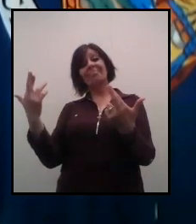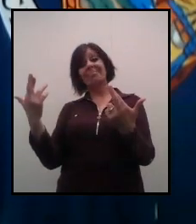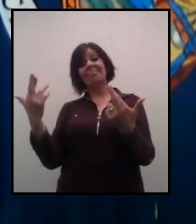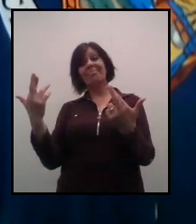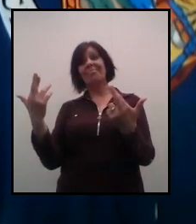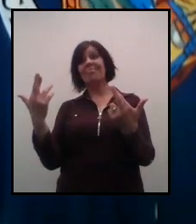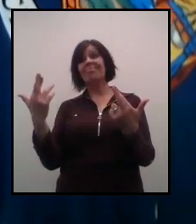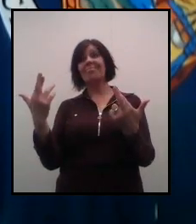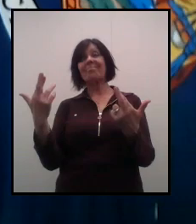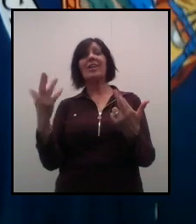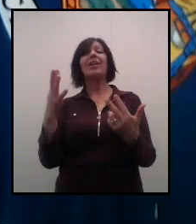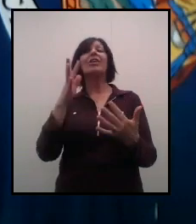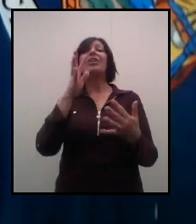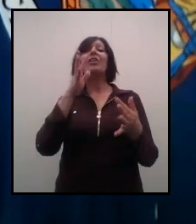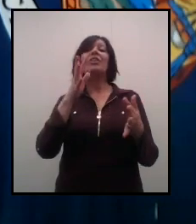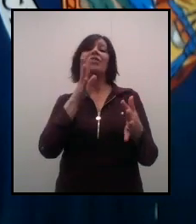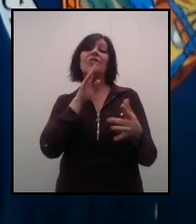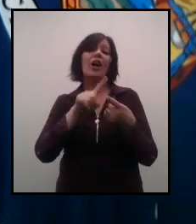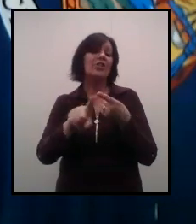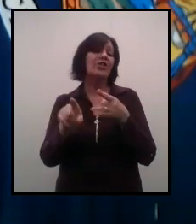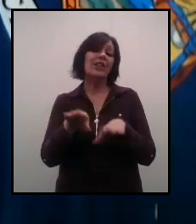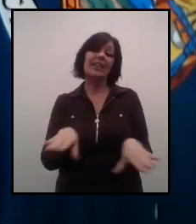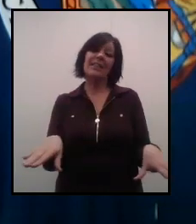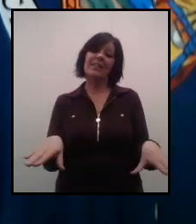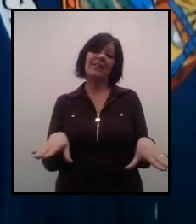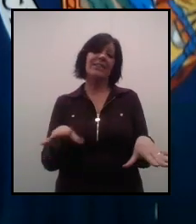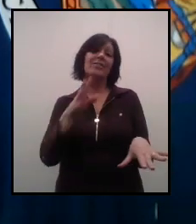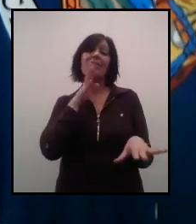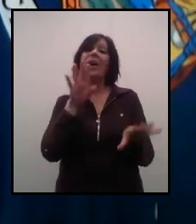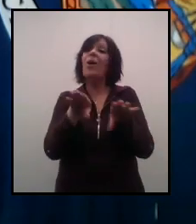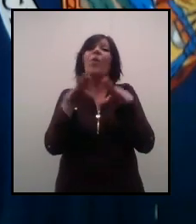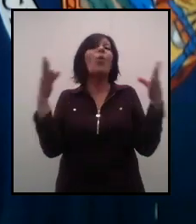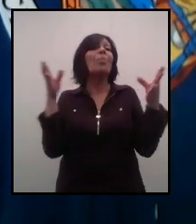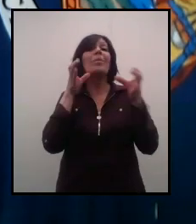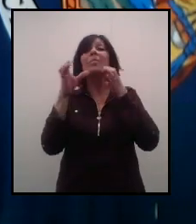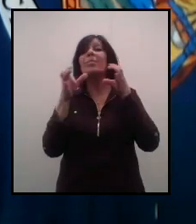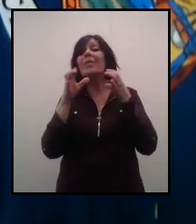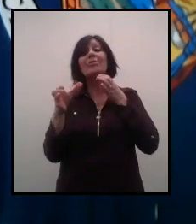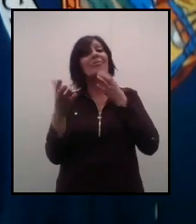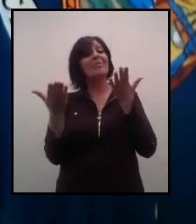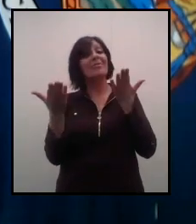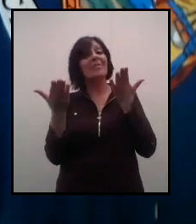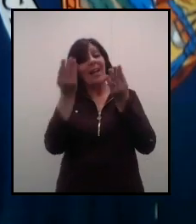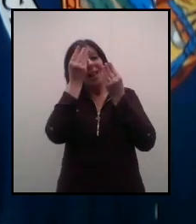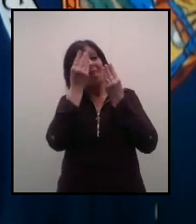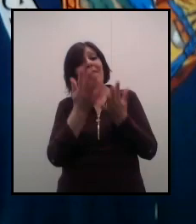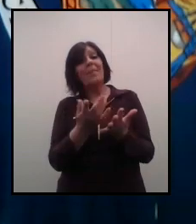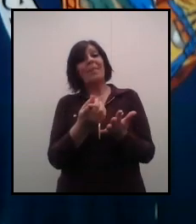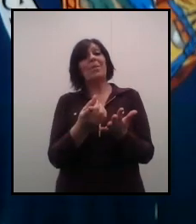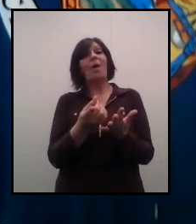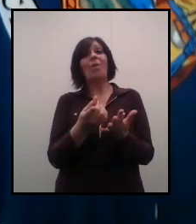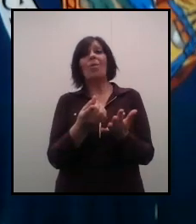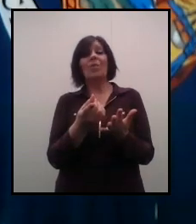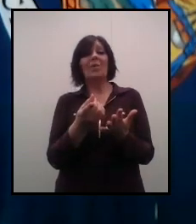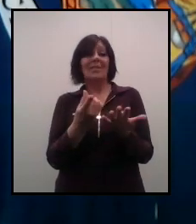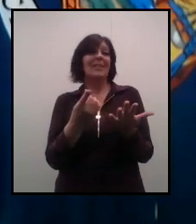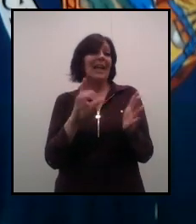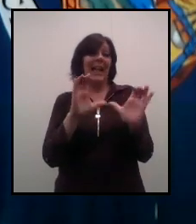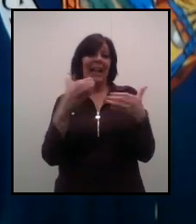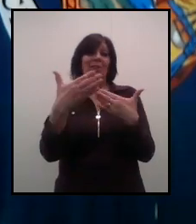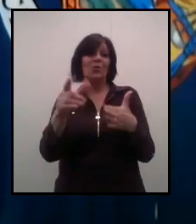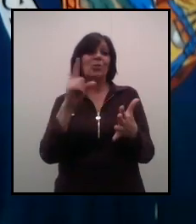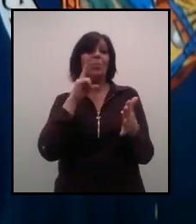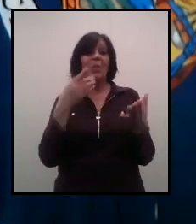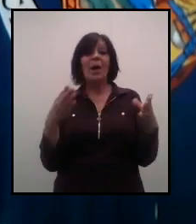basic tenets. Talk to your kids. Keep those lines of communication open. Let them know that the classrooms are going to